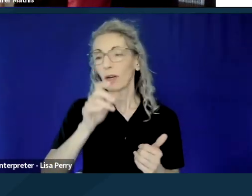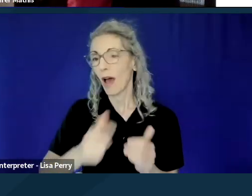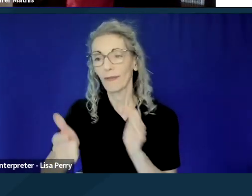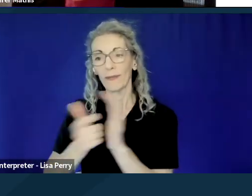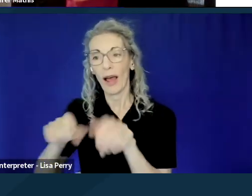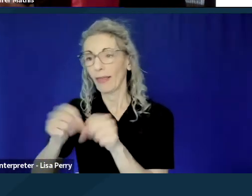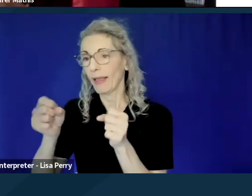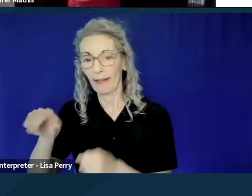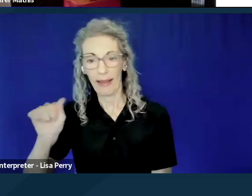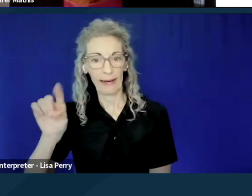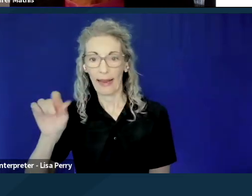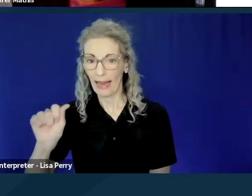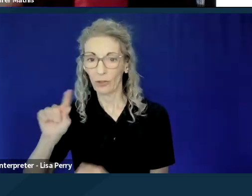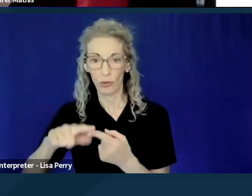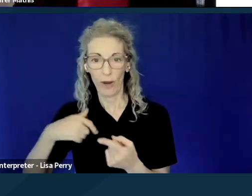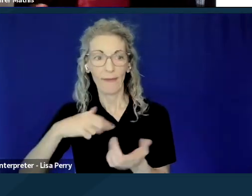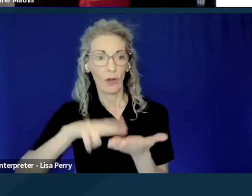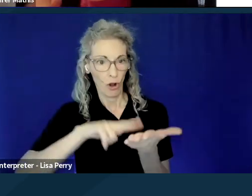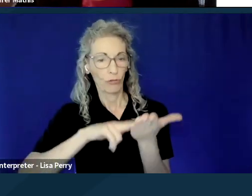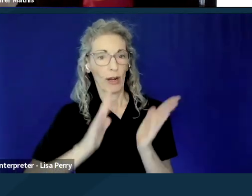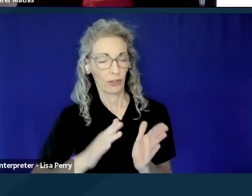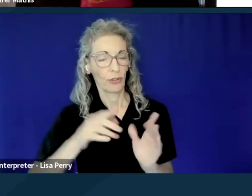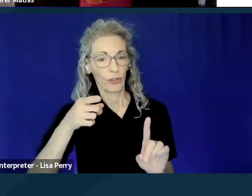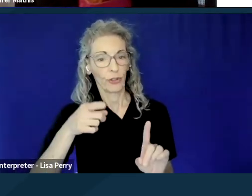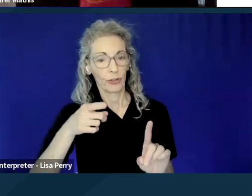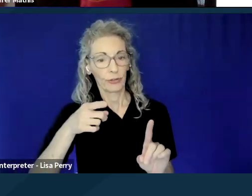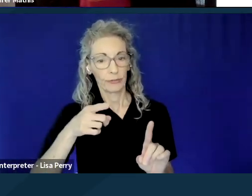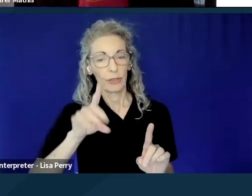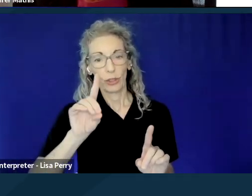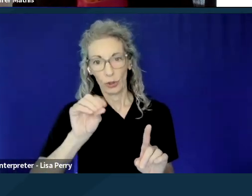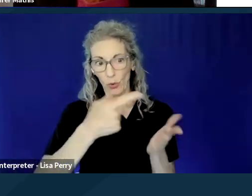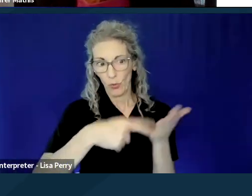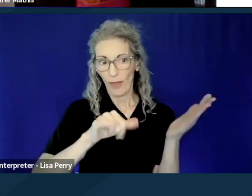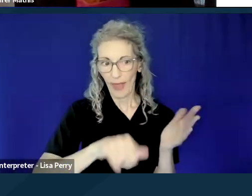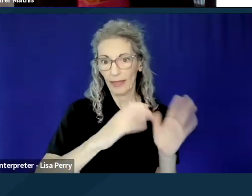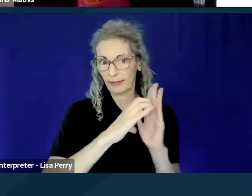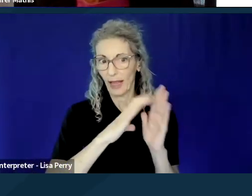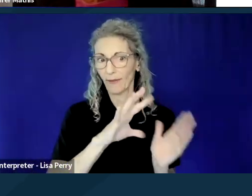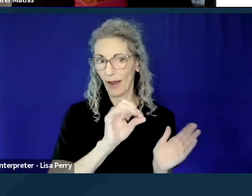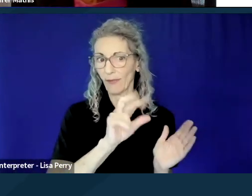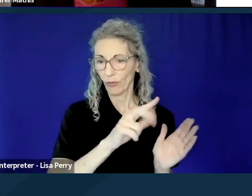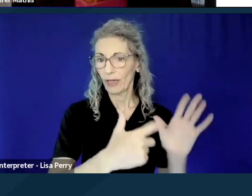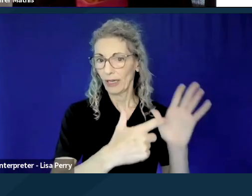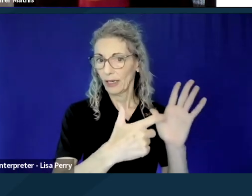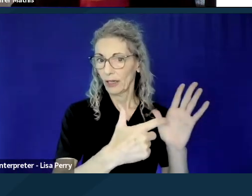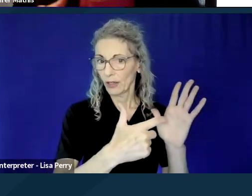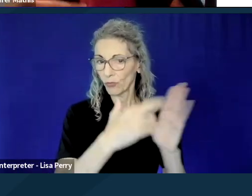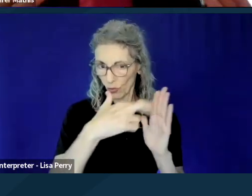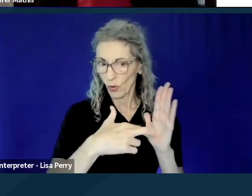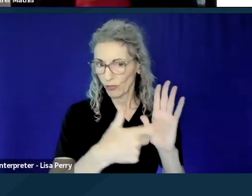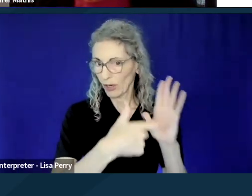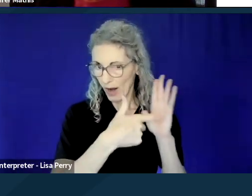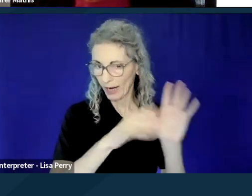to have a contractor do what the Section 503 regulation did.